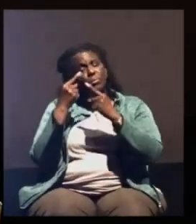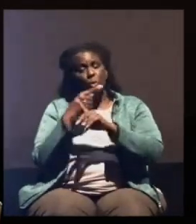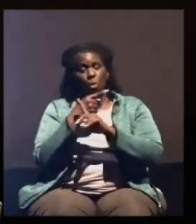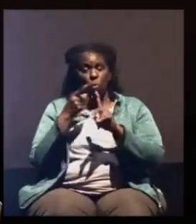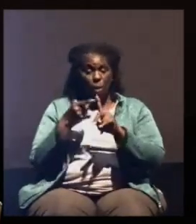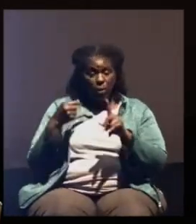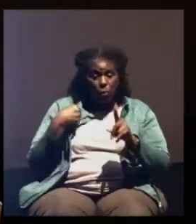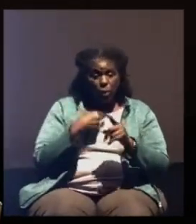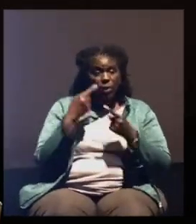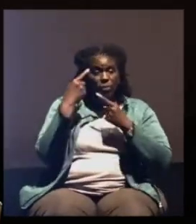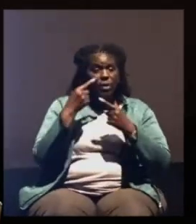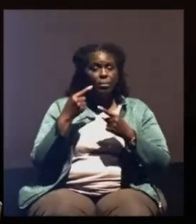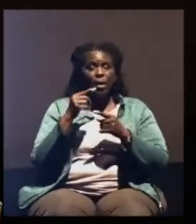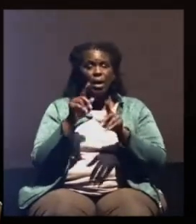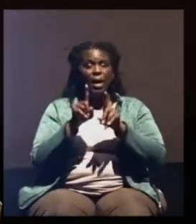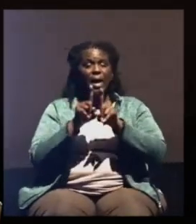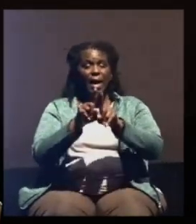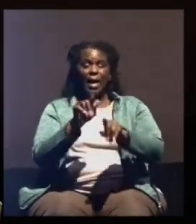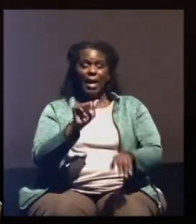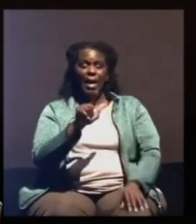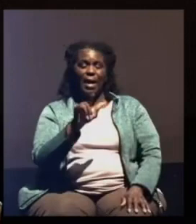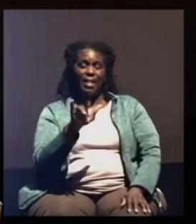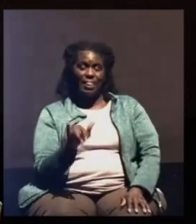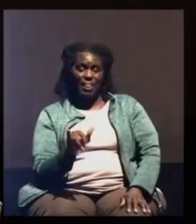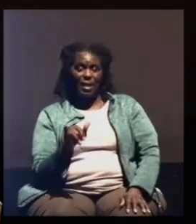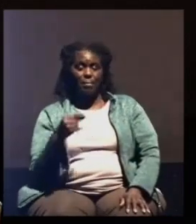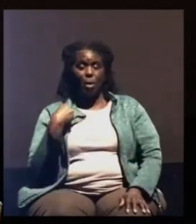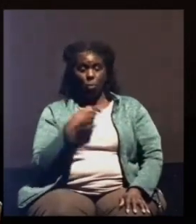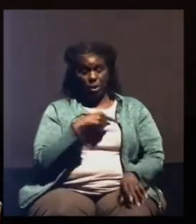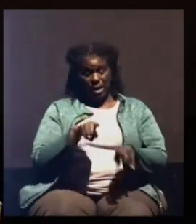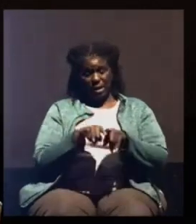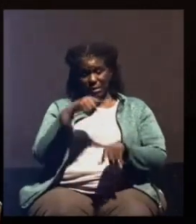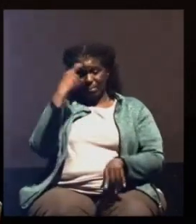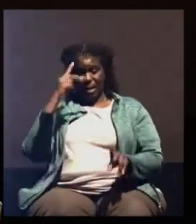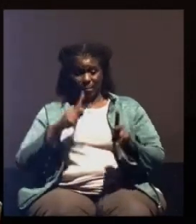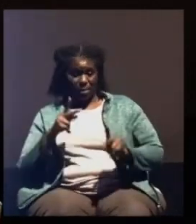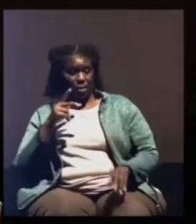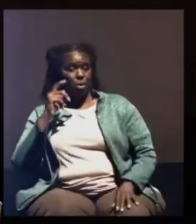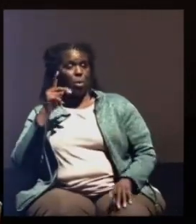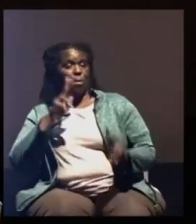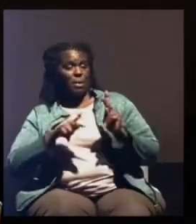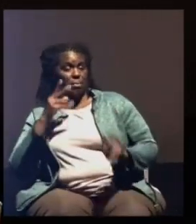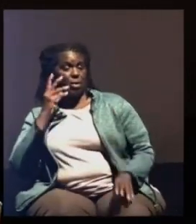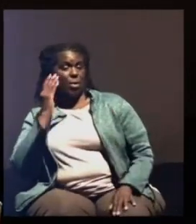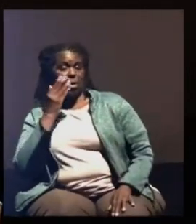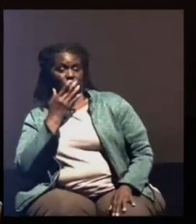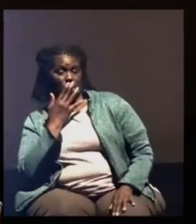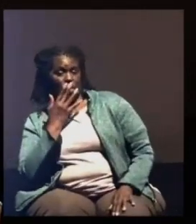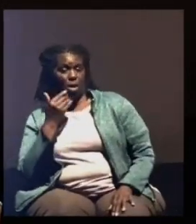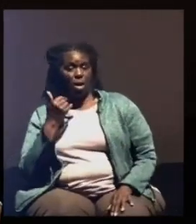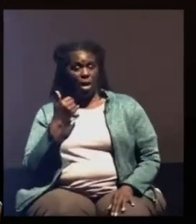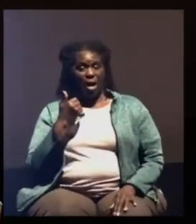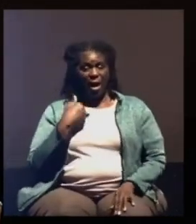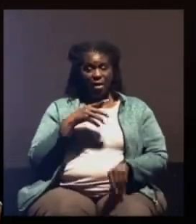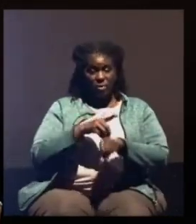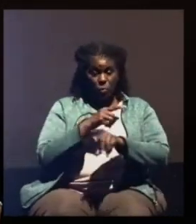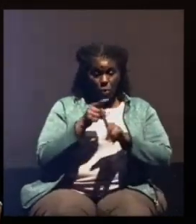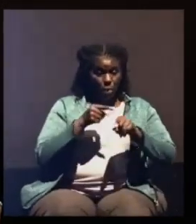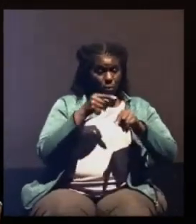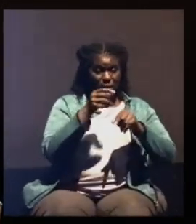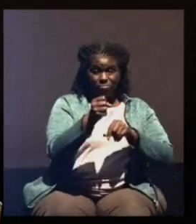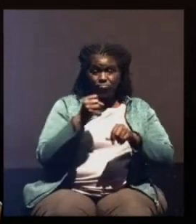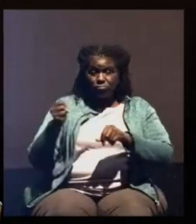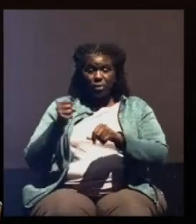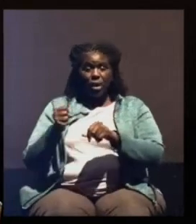we're thinking about what allies need to do, but we as black people or people of color also have a duty to, when we get in these